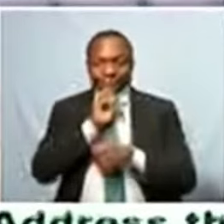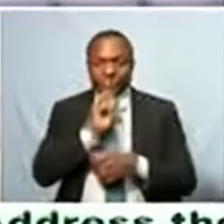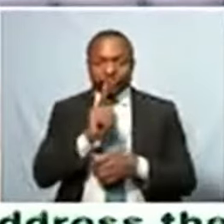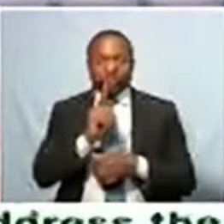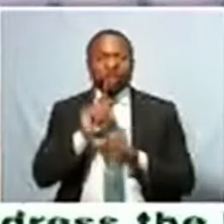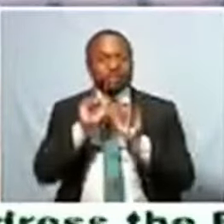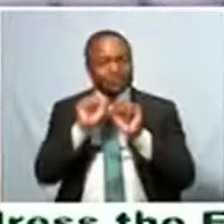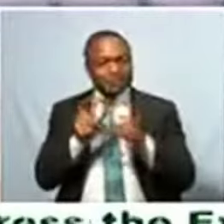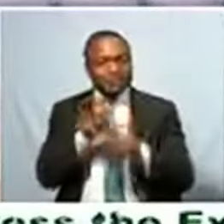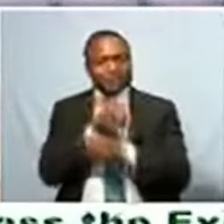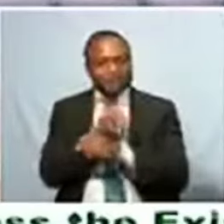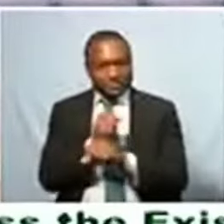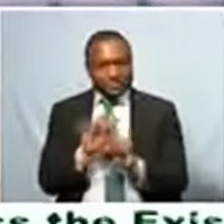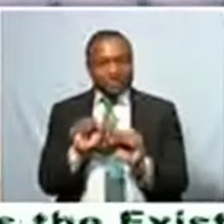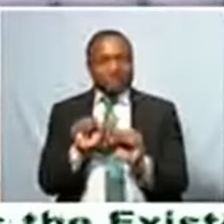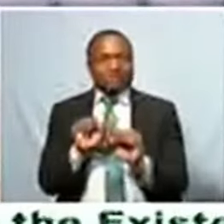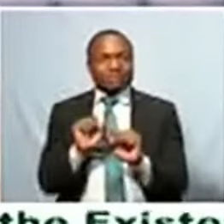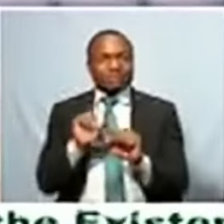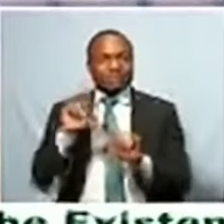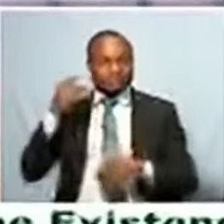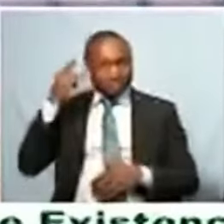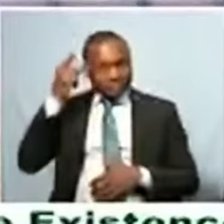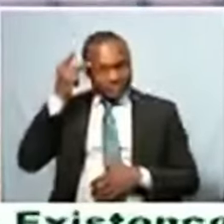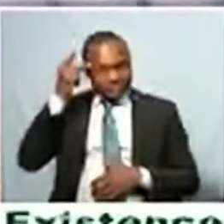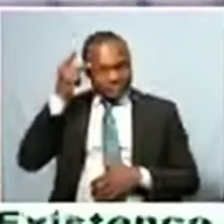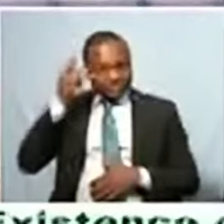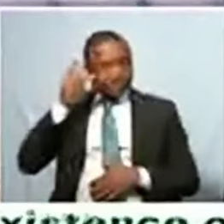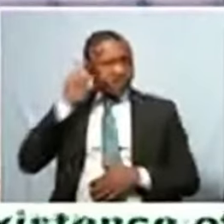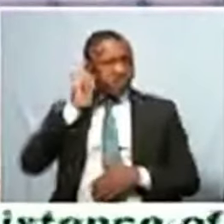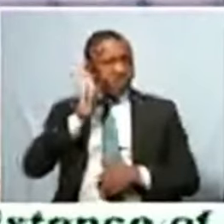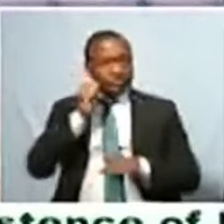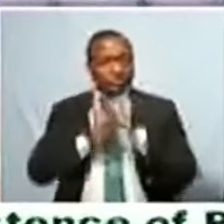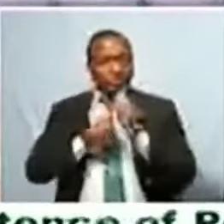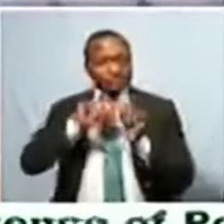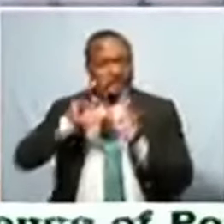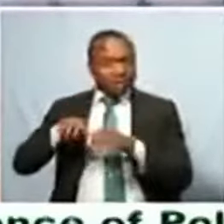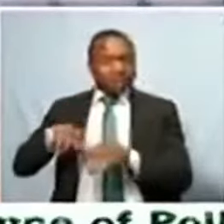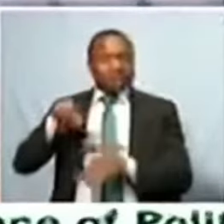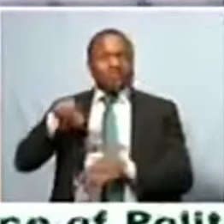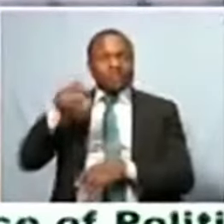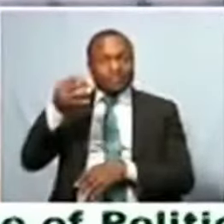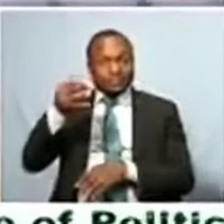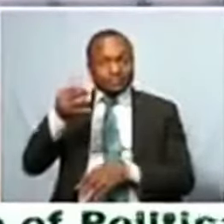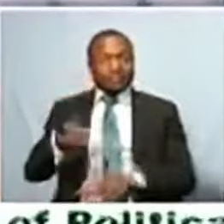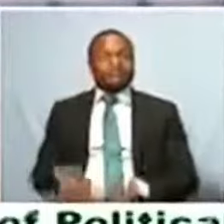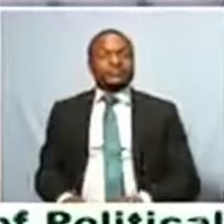we can address the political intolerance that was left by the PF.